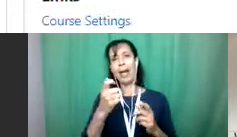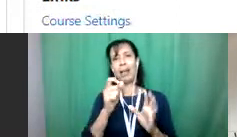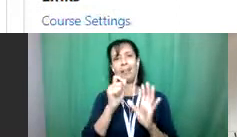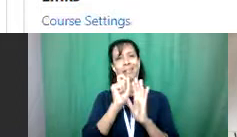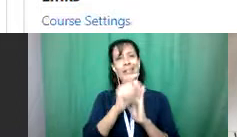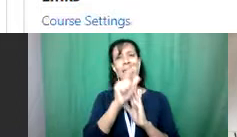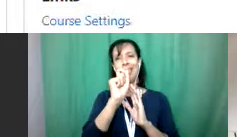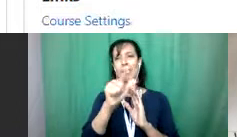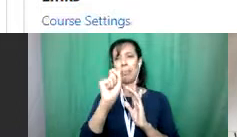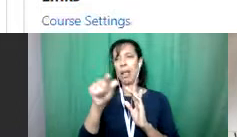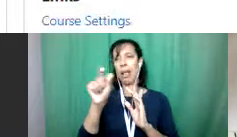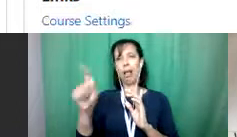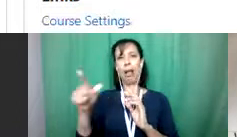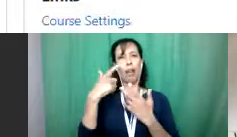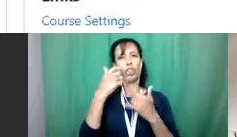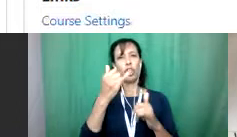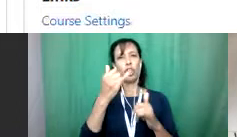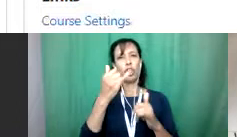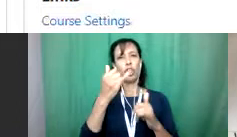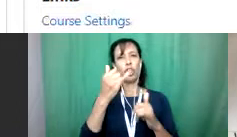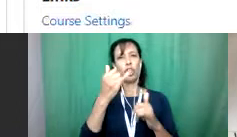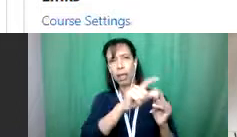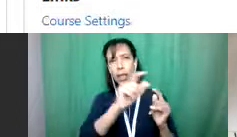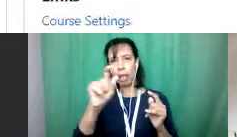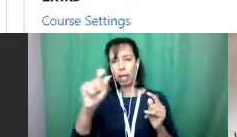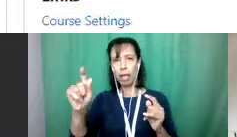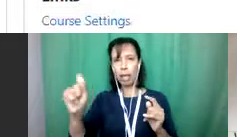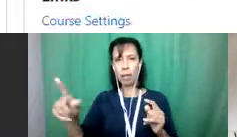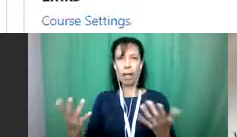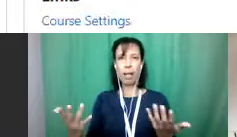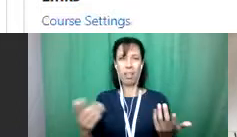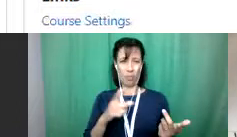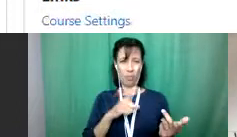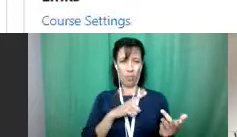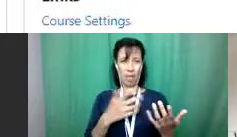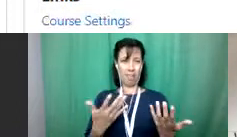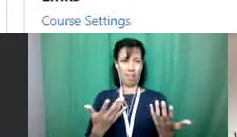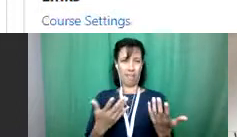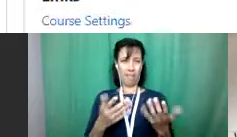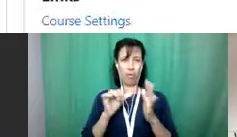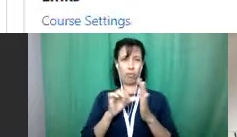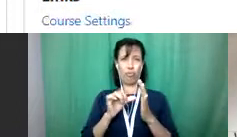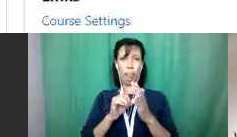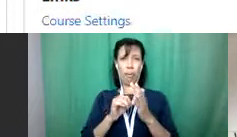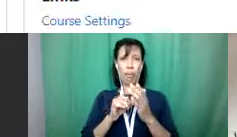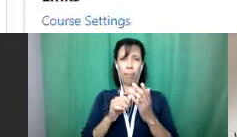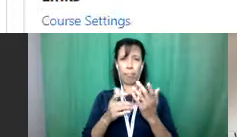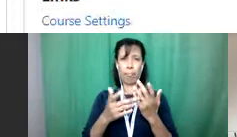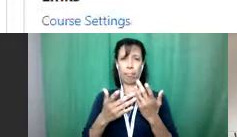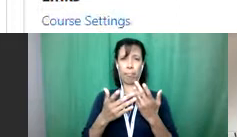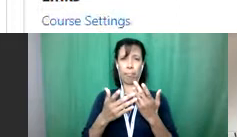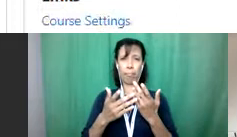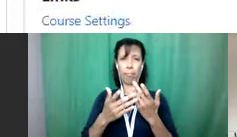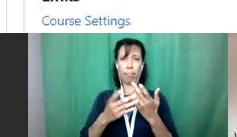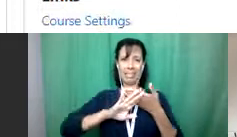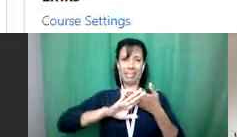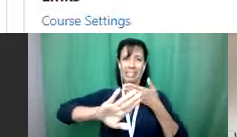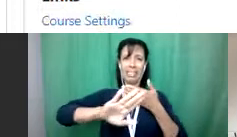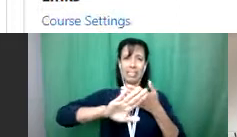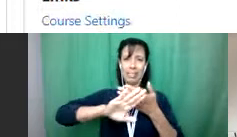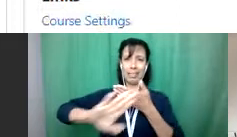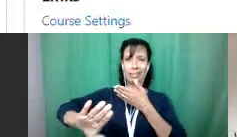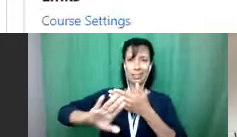could complete. Obviously, we've got issues around social distancing, so you're probably, unless